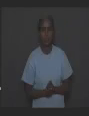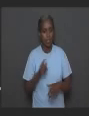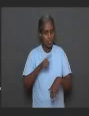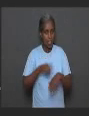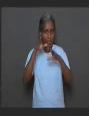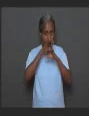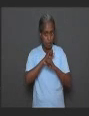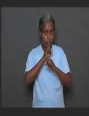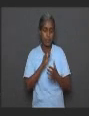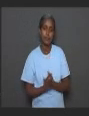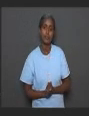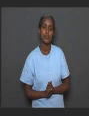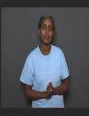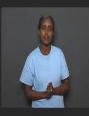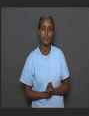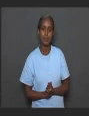Time's up!